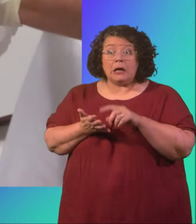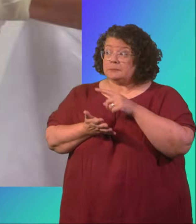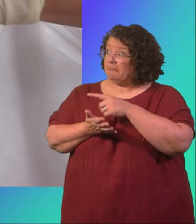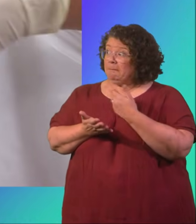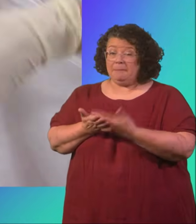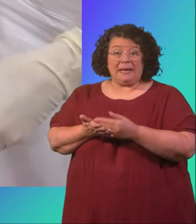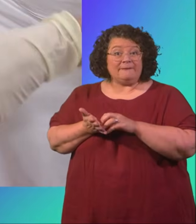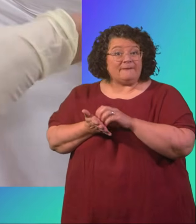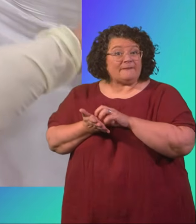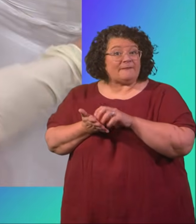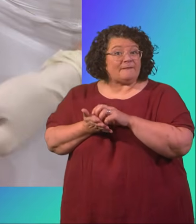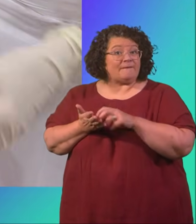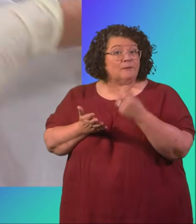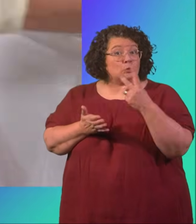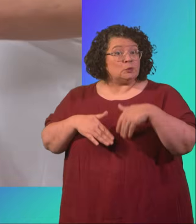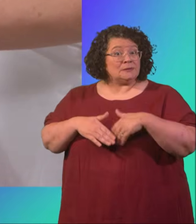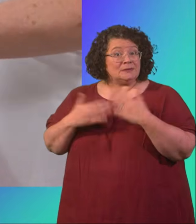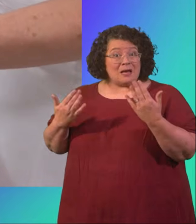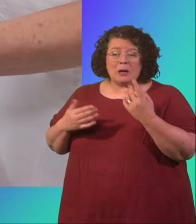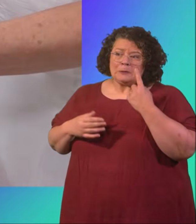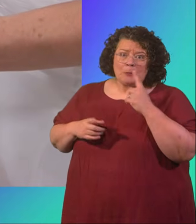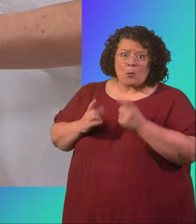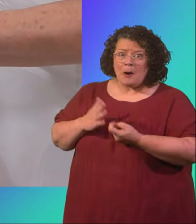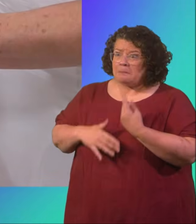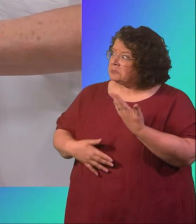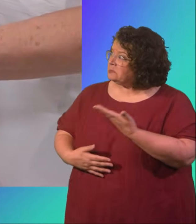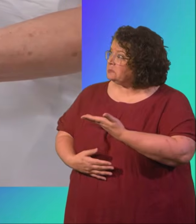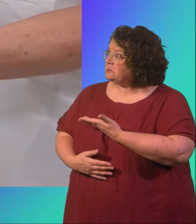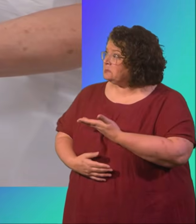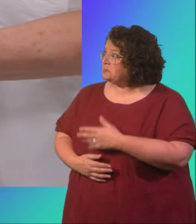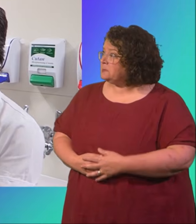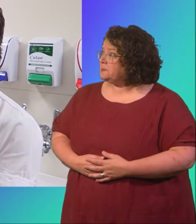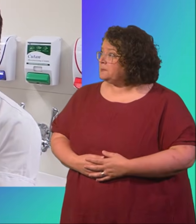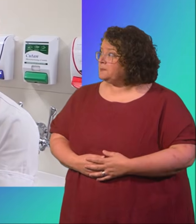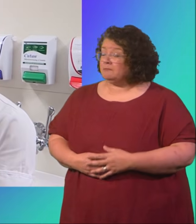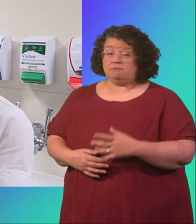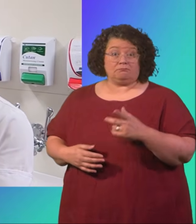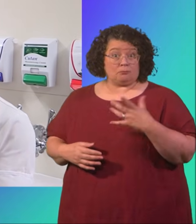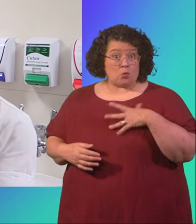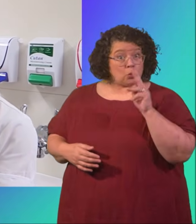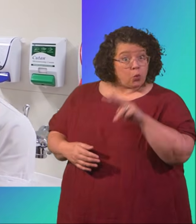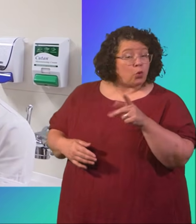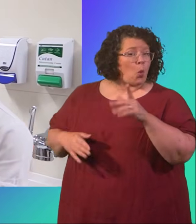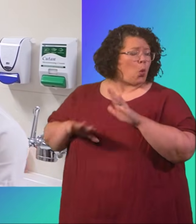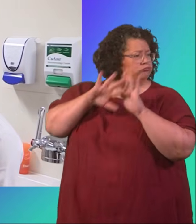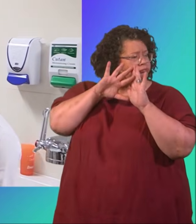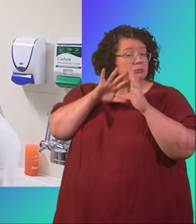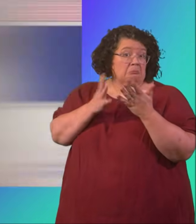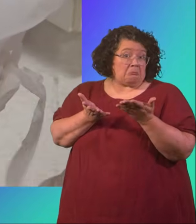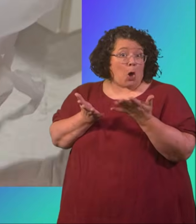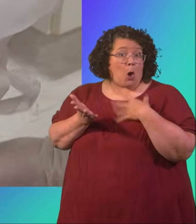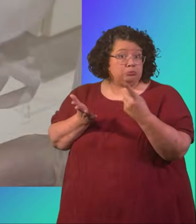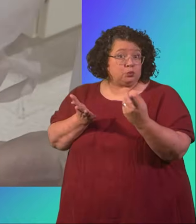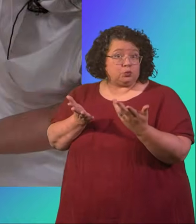see what they've done. Get ready, people. Hopefully they've had a good feed now. Hopefully we'll see a nice clean